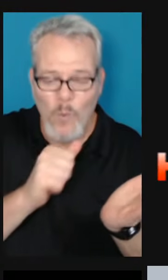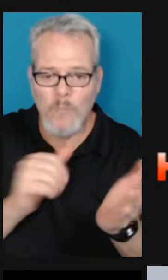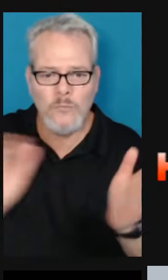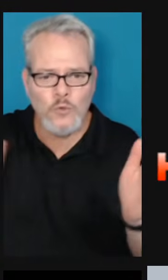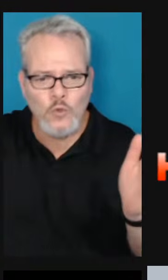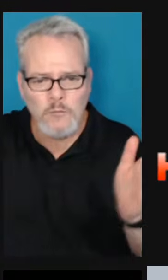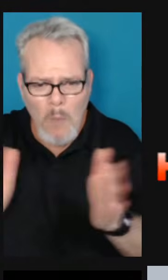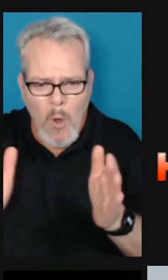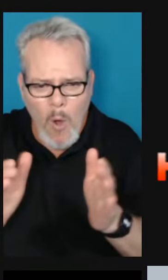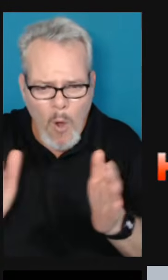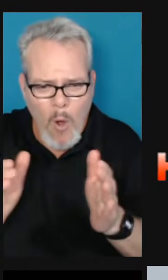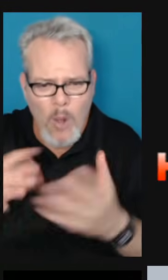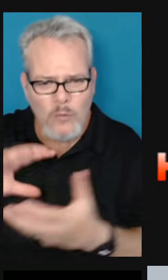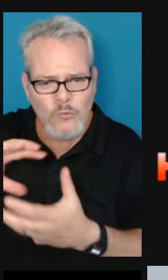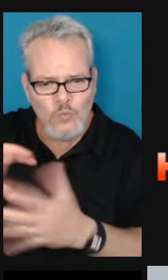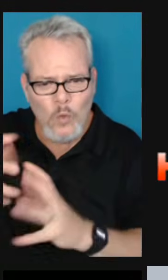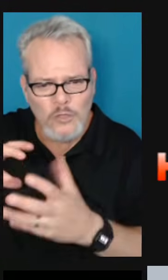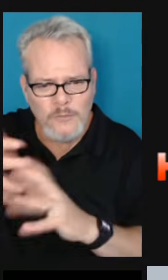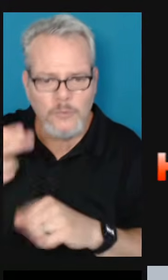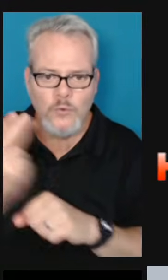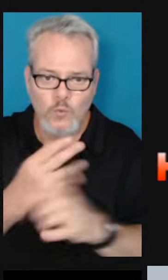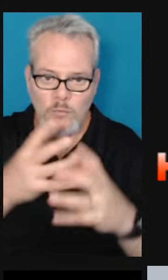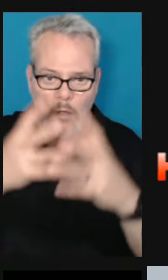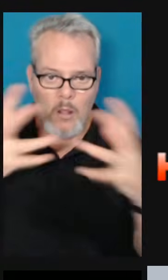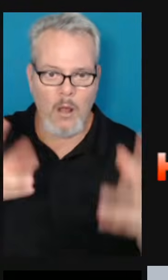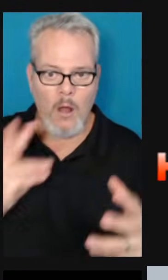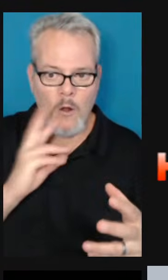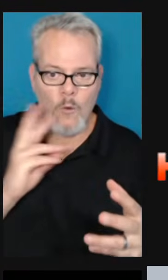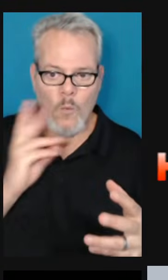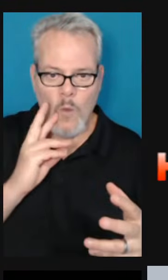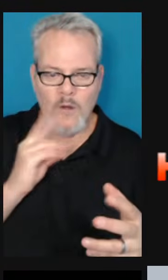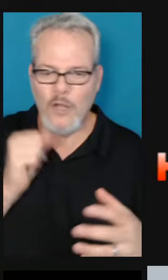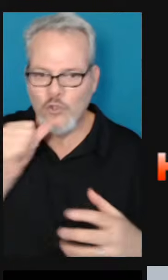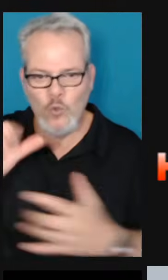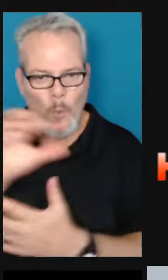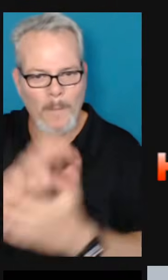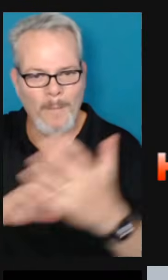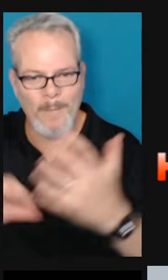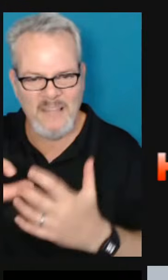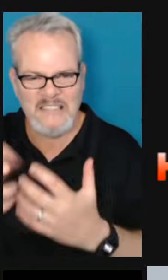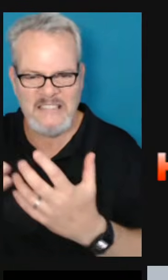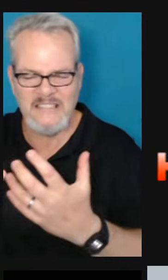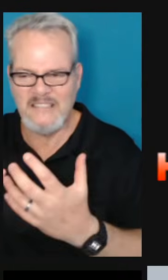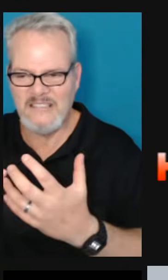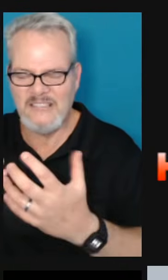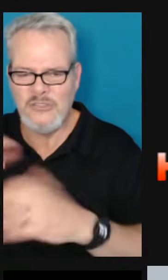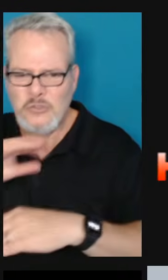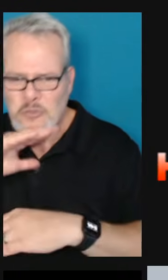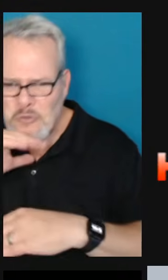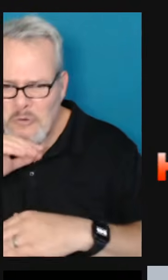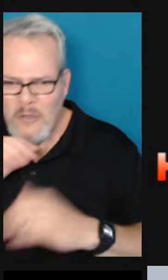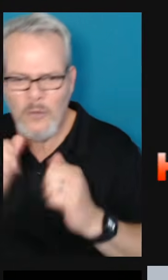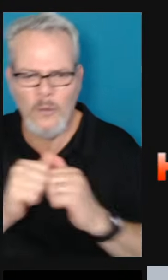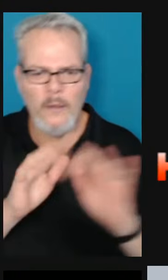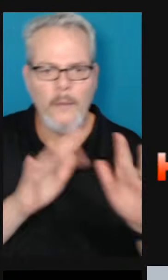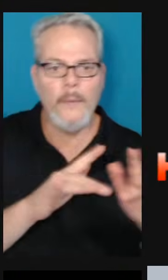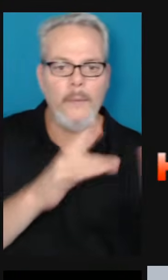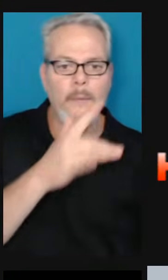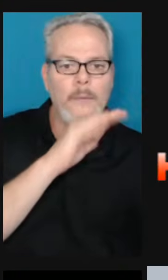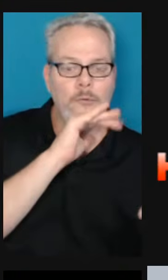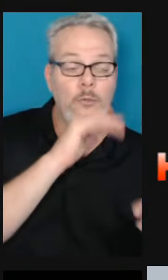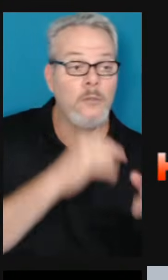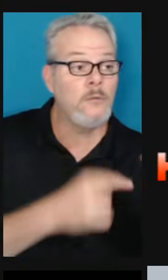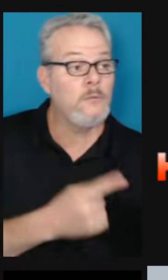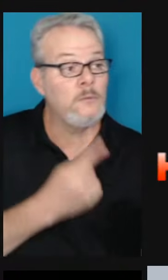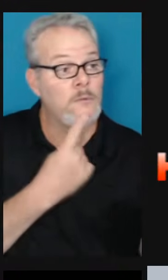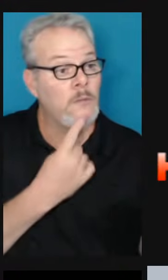lots of water, and don't mix heavily soiled with lightly soiled things. What are you going to say, Dane? Oh, no, I was